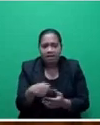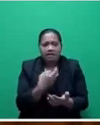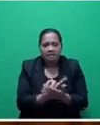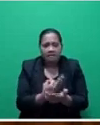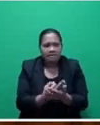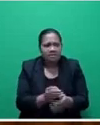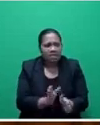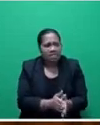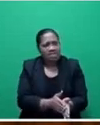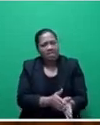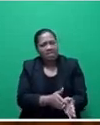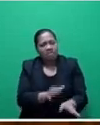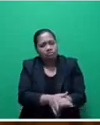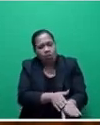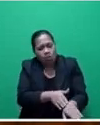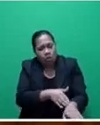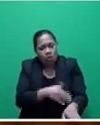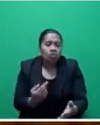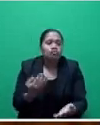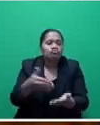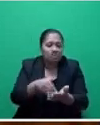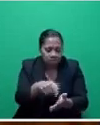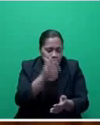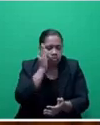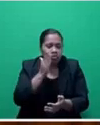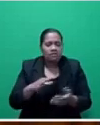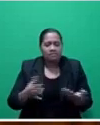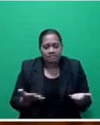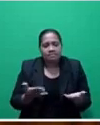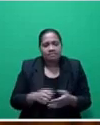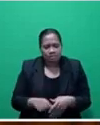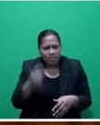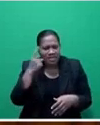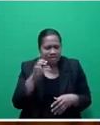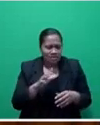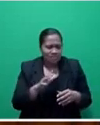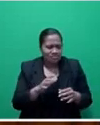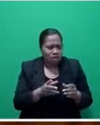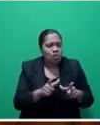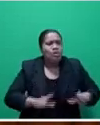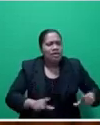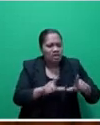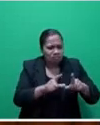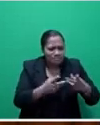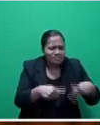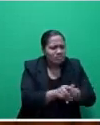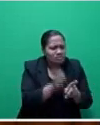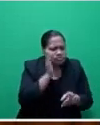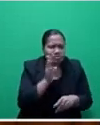reach the schools. Take into consideration, Mr. Speaker, sir, the location of these schools. Some are maritime schools, rural